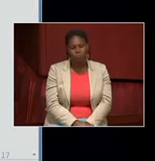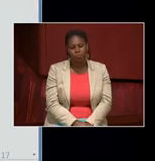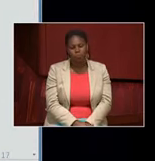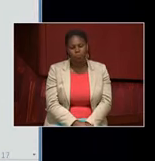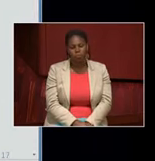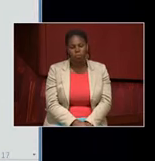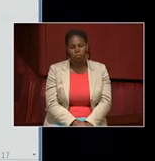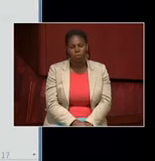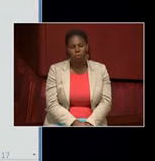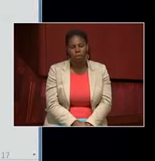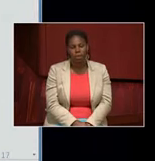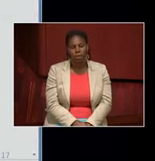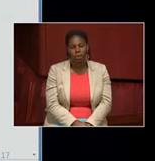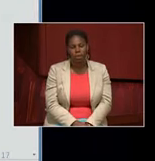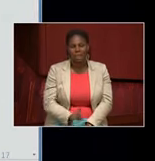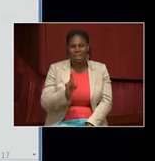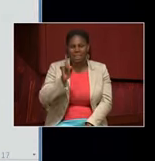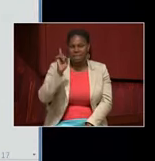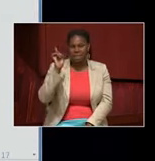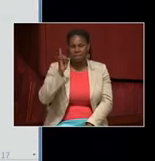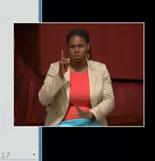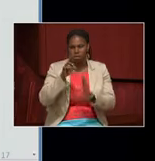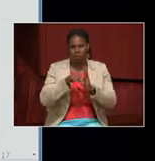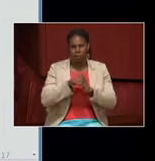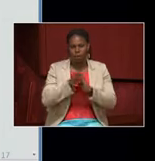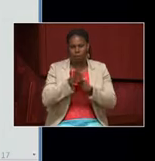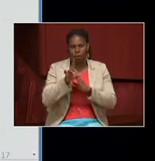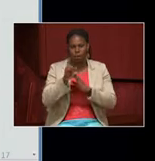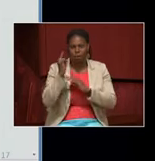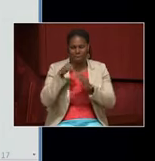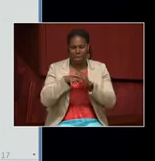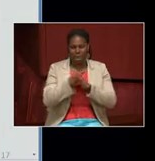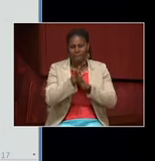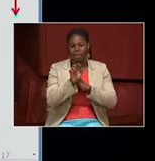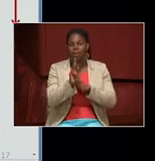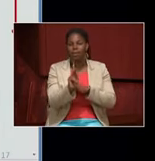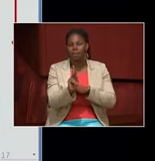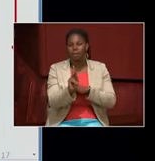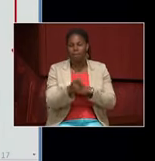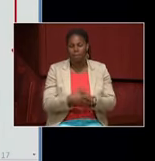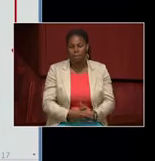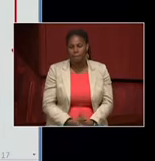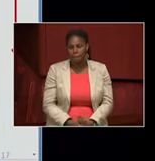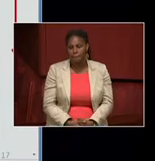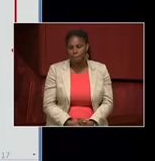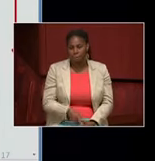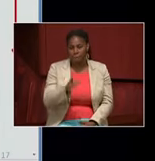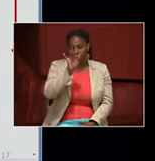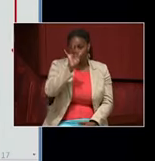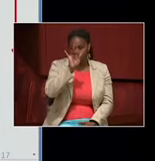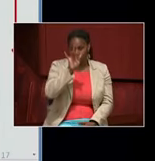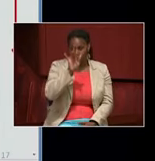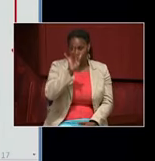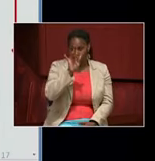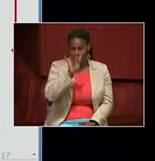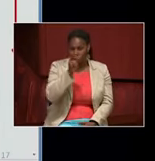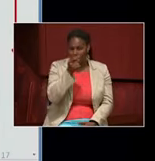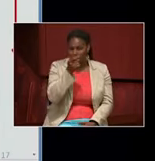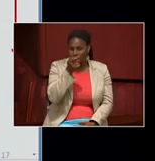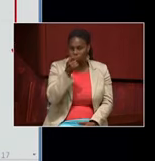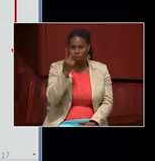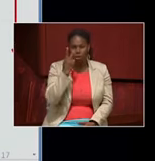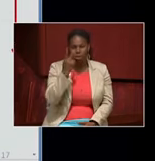And this is just a bird's eye view of what is in that link. I'm going to scroll down a little bit. You're going to see the